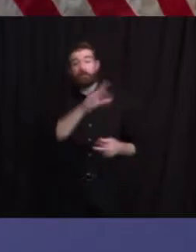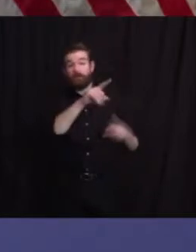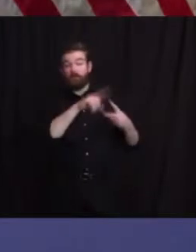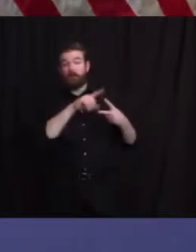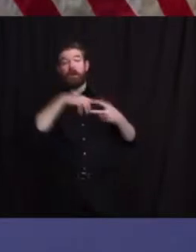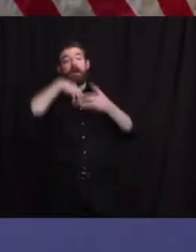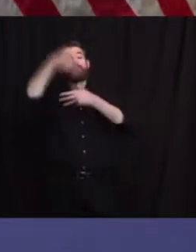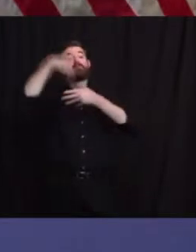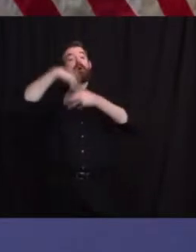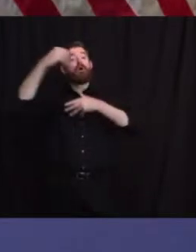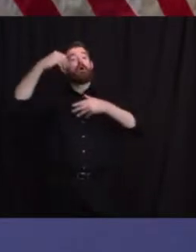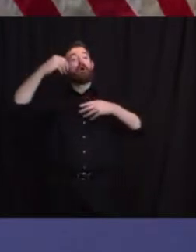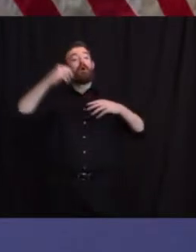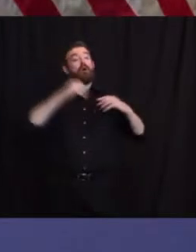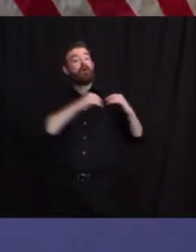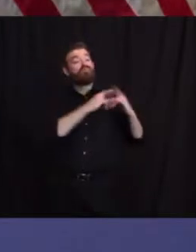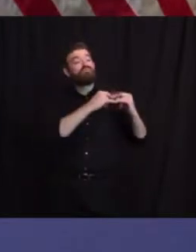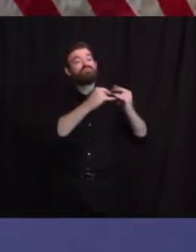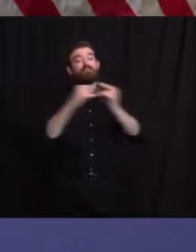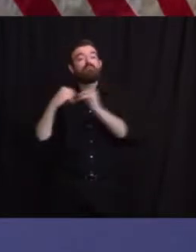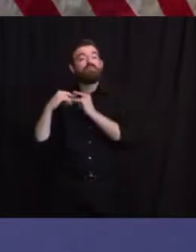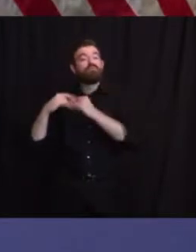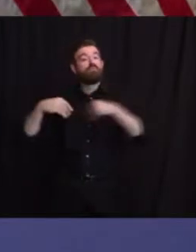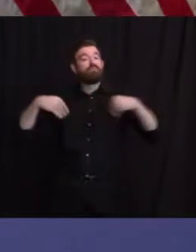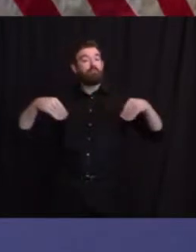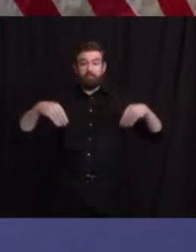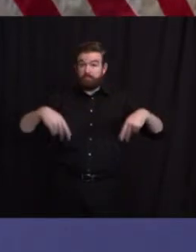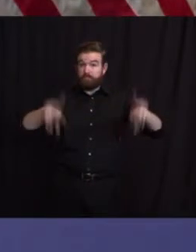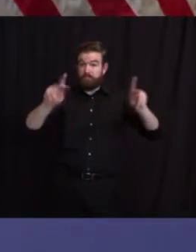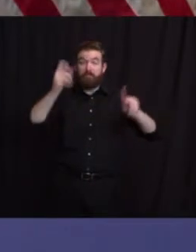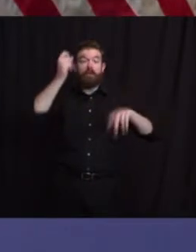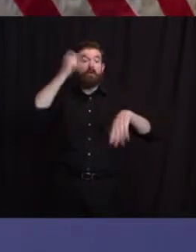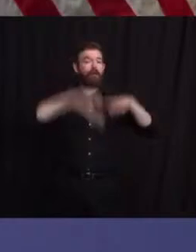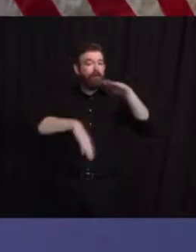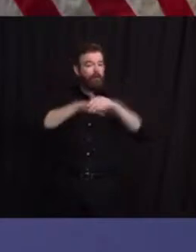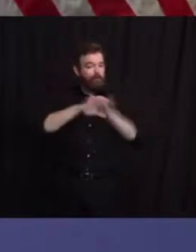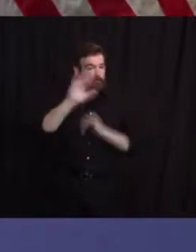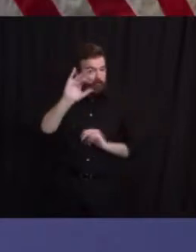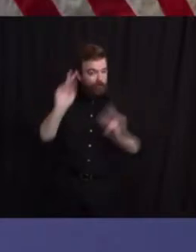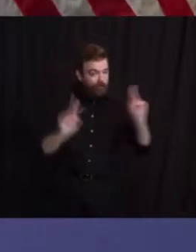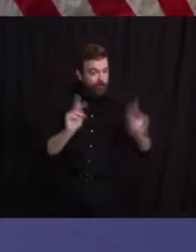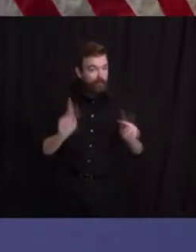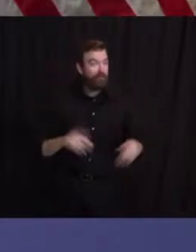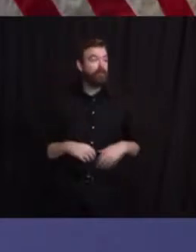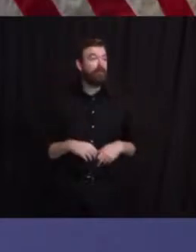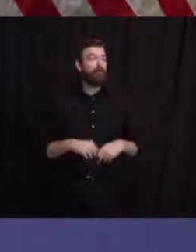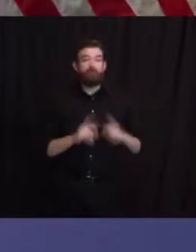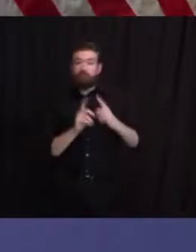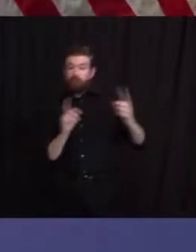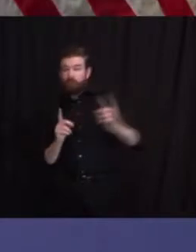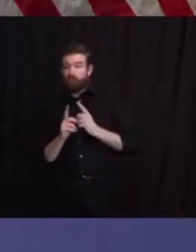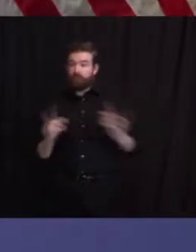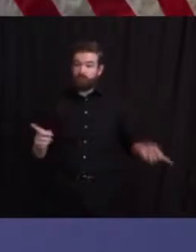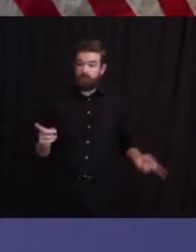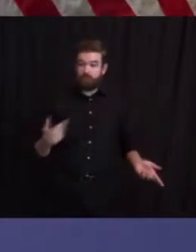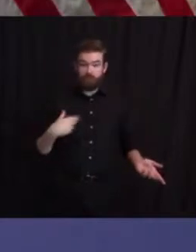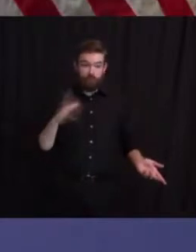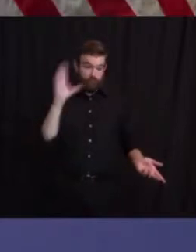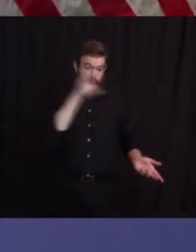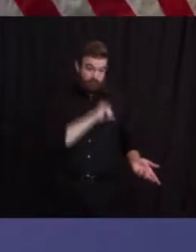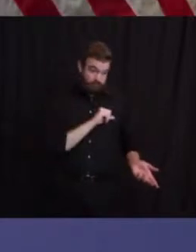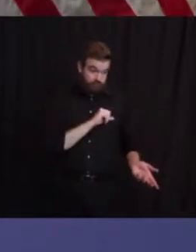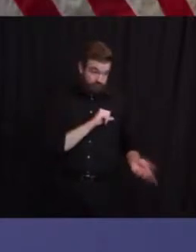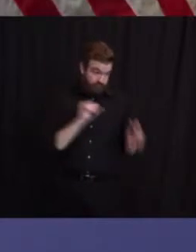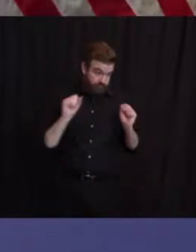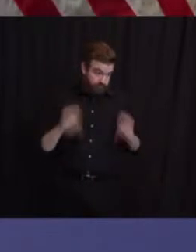distant. So theoretically, you could have a street fair, I suppose, but that's the limit for the time being. I would hope, as